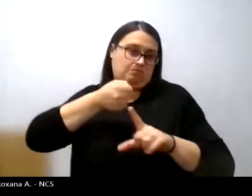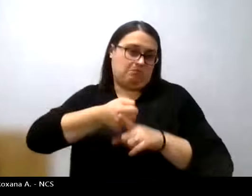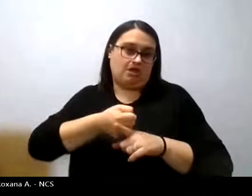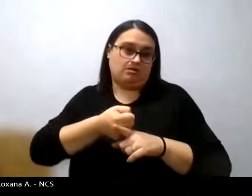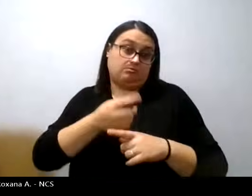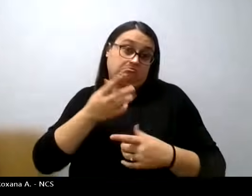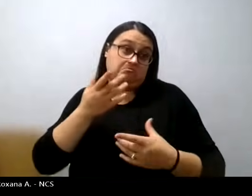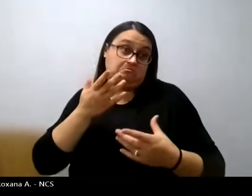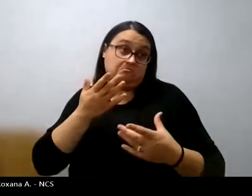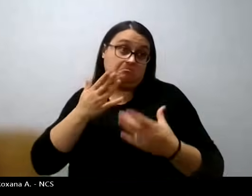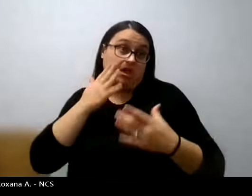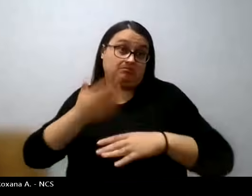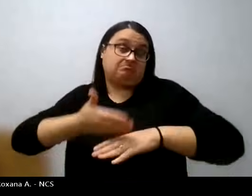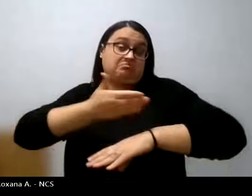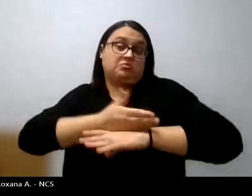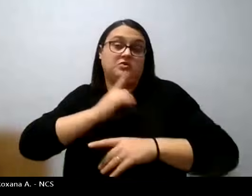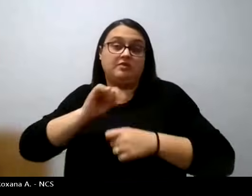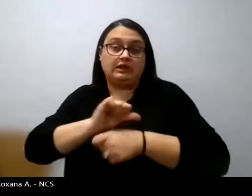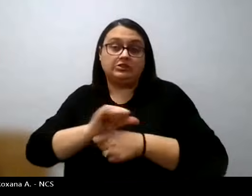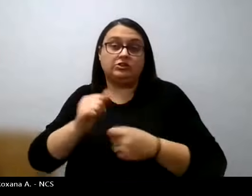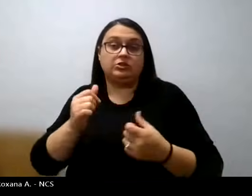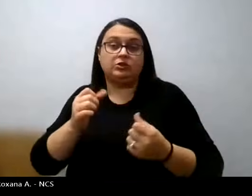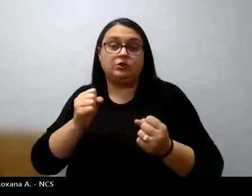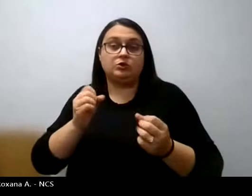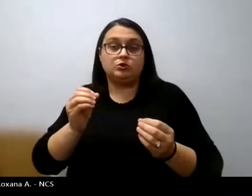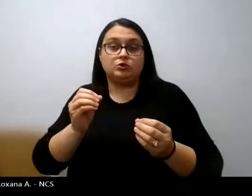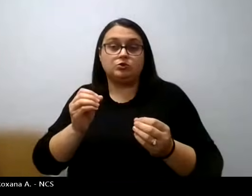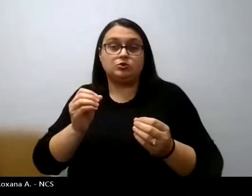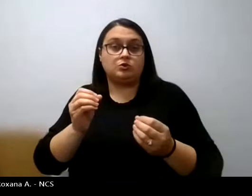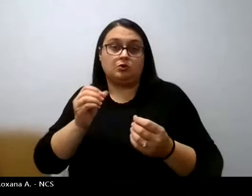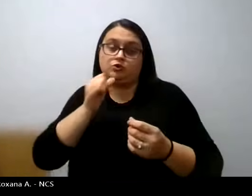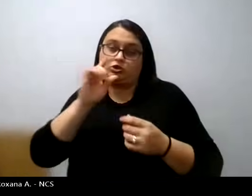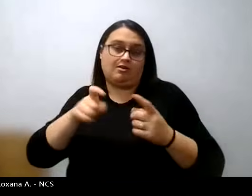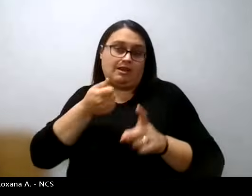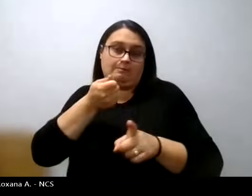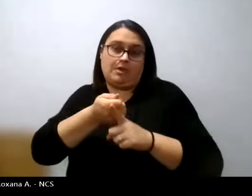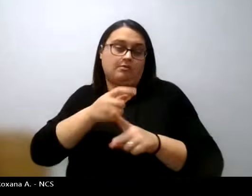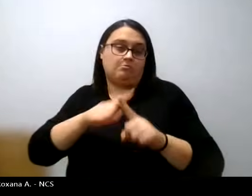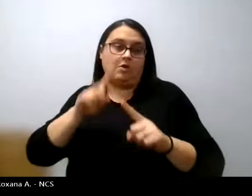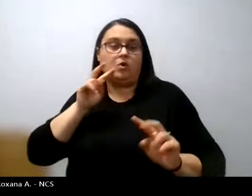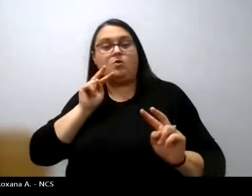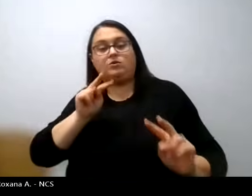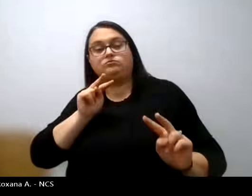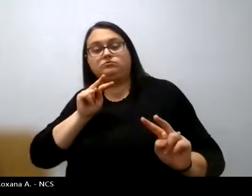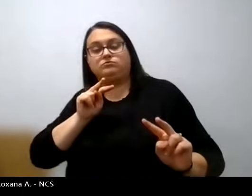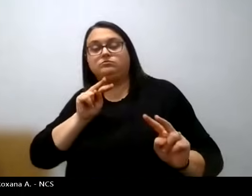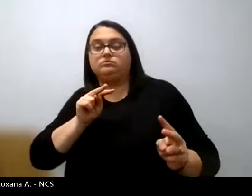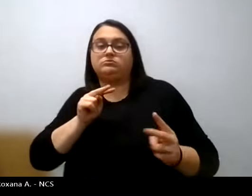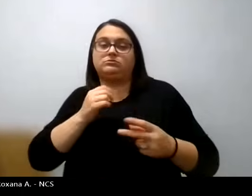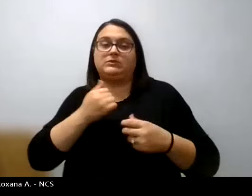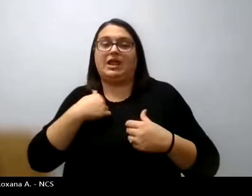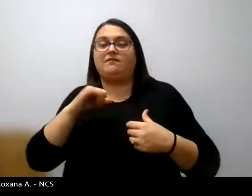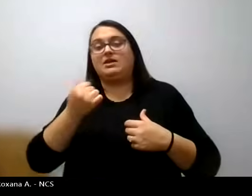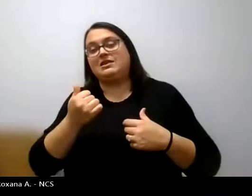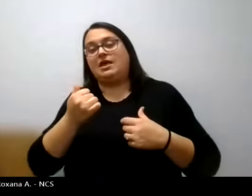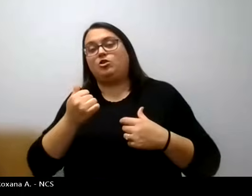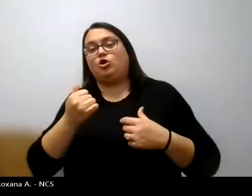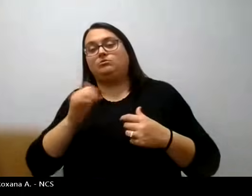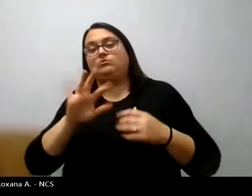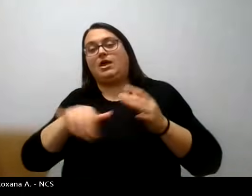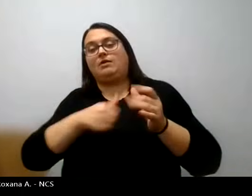have some level of improvement. So we shouldn't have an impact from this, but we will have to wait and see and give another status update as time